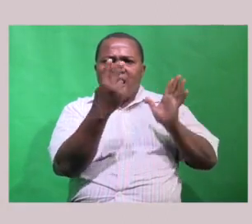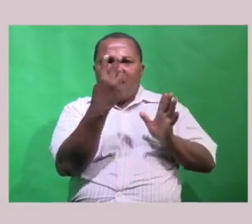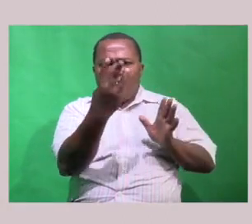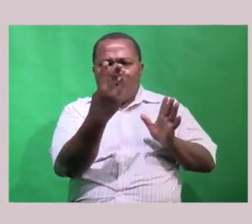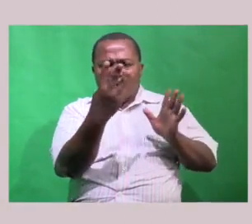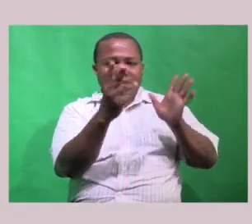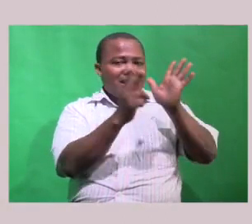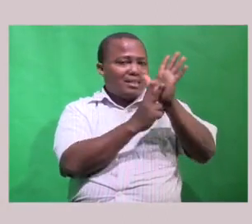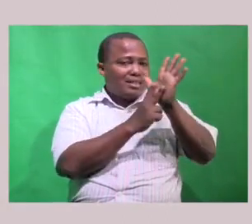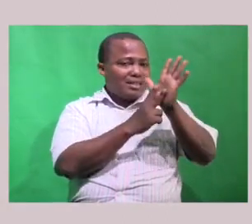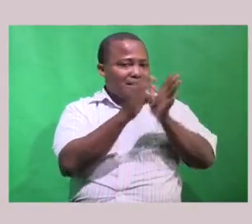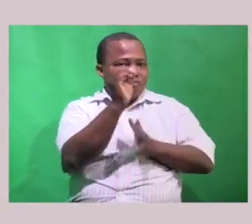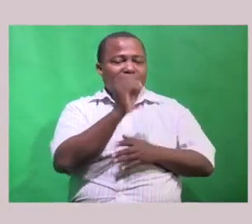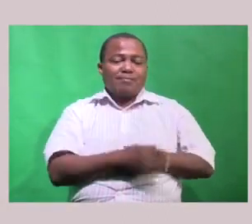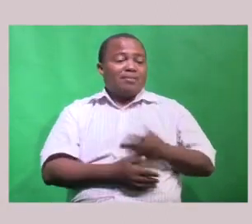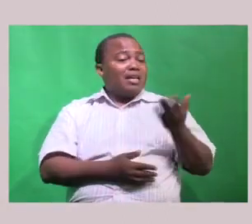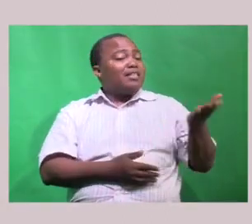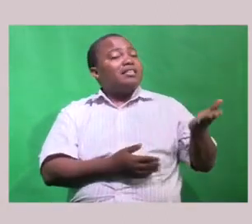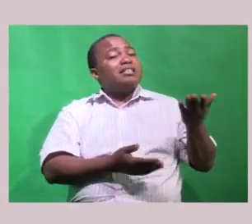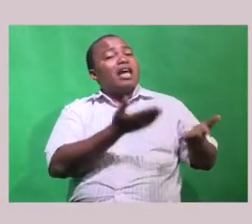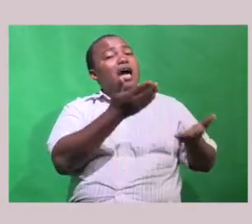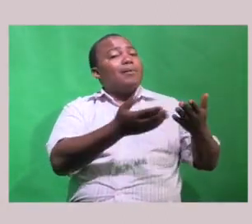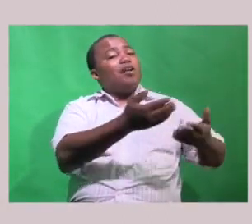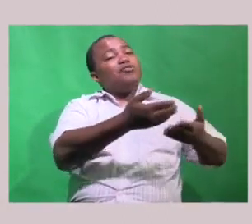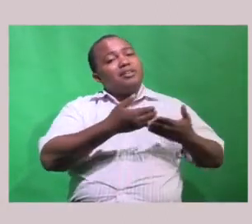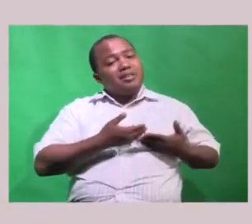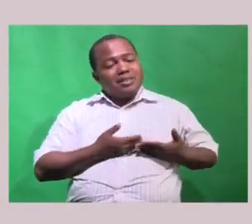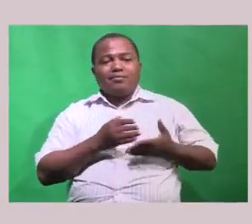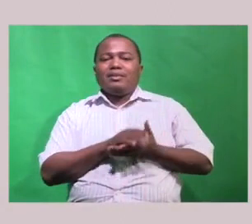370. This is the amount received